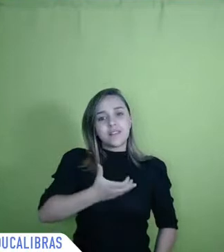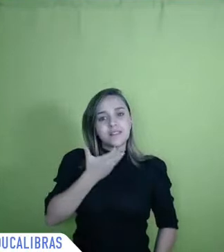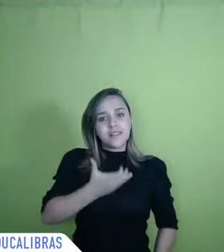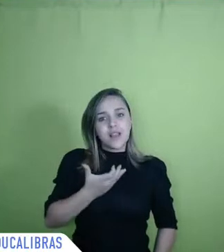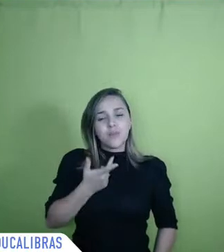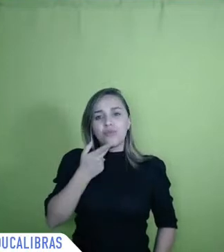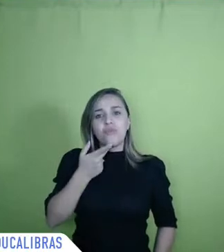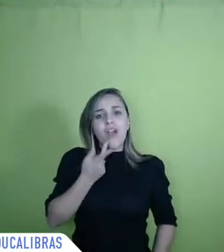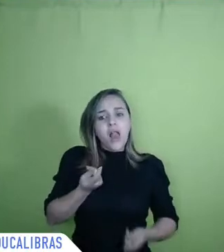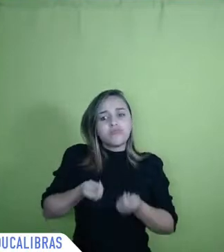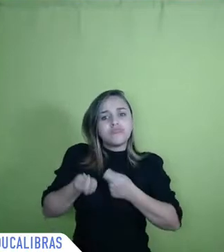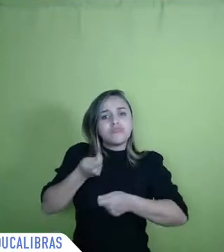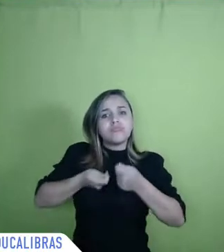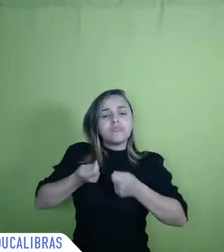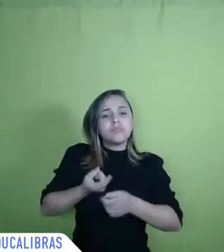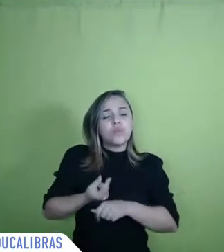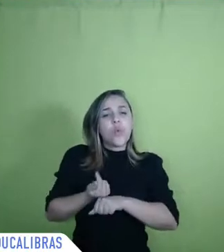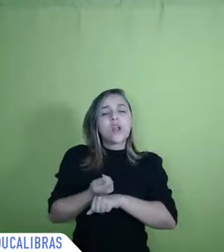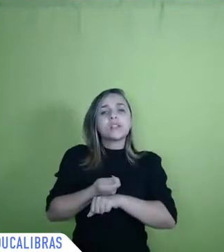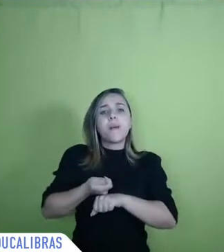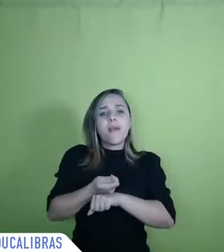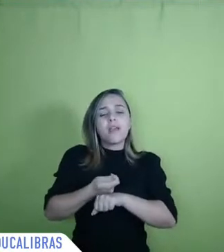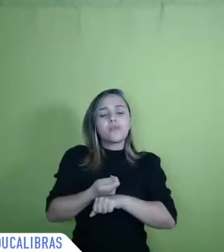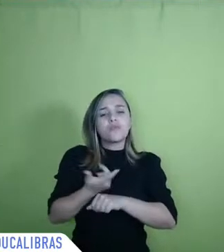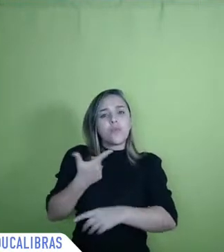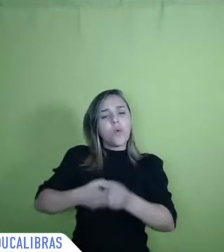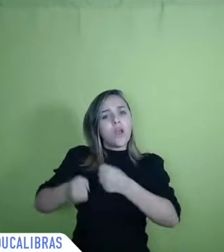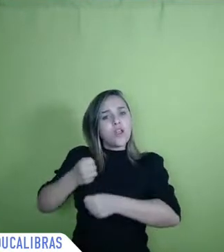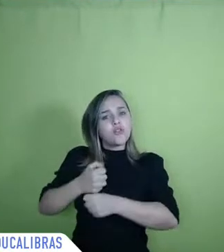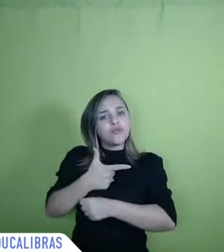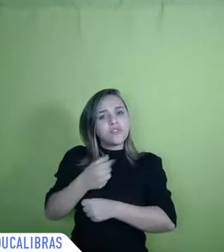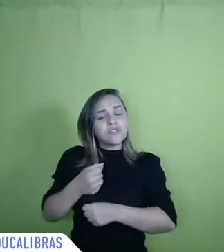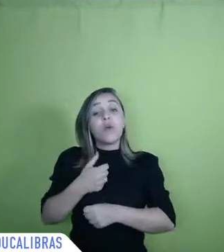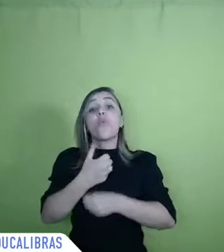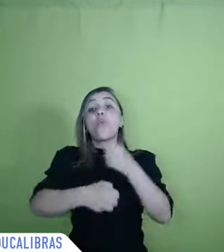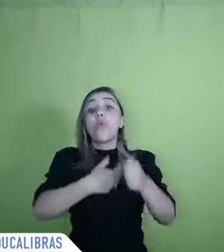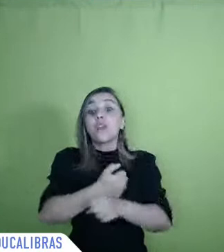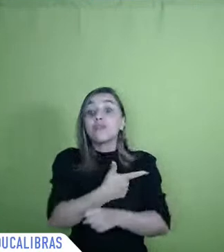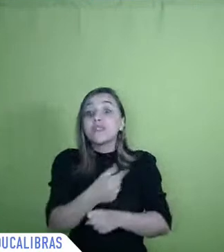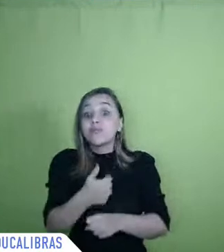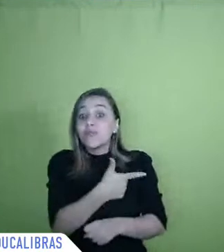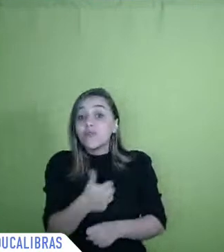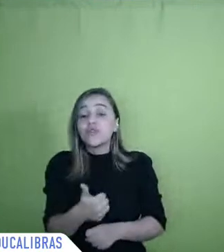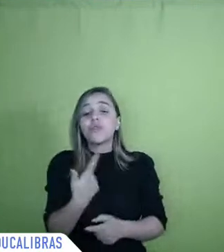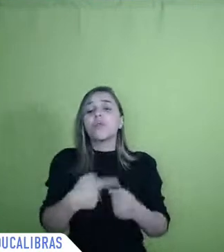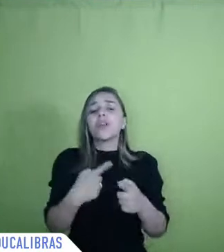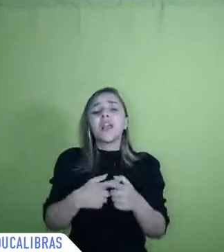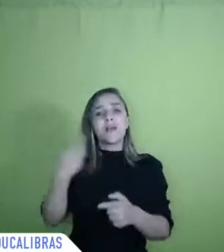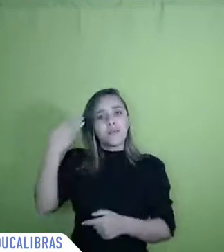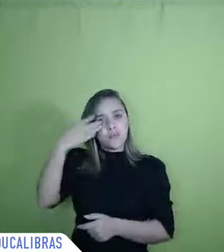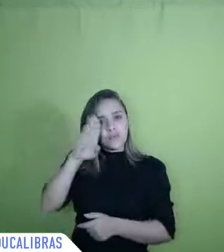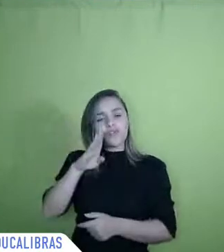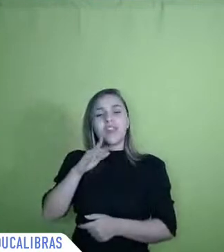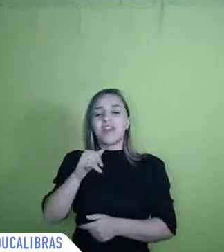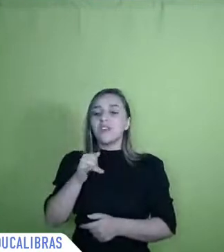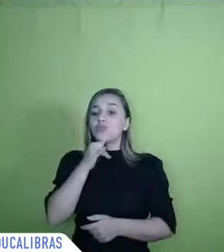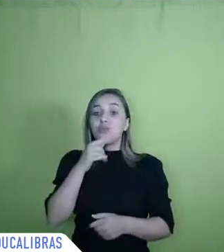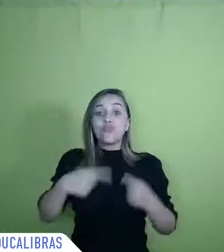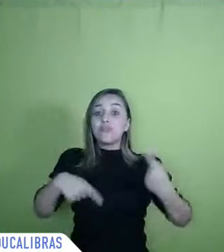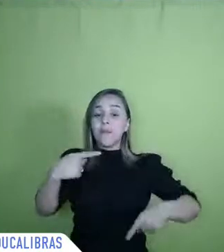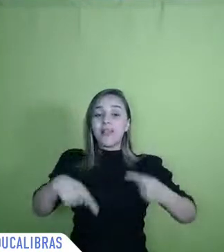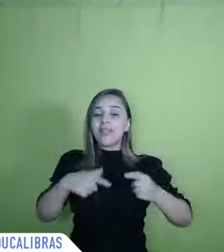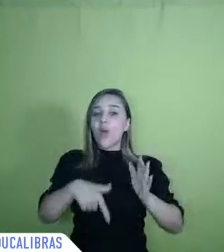for tomorrow. We're in December, and we have not debated the budget for 2021 for next year